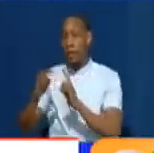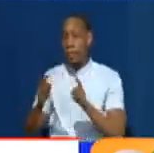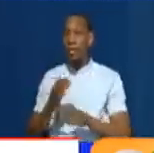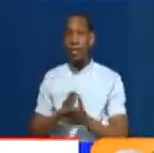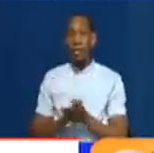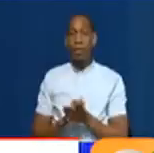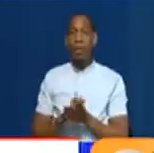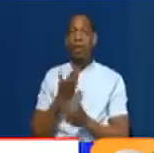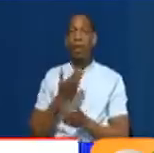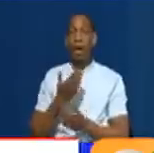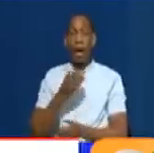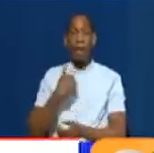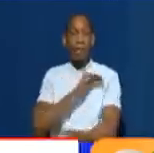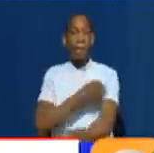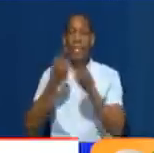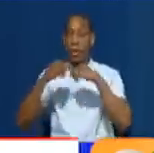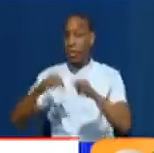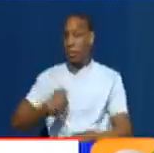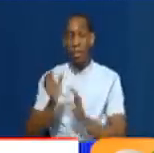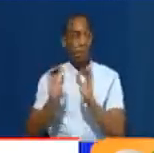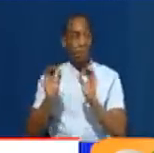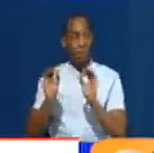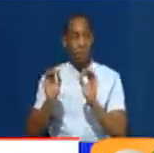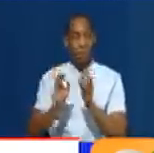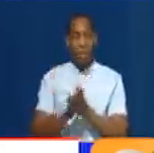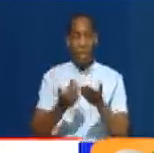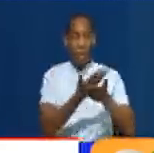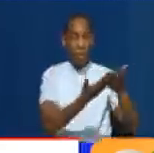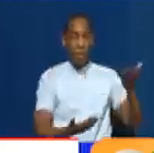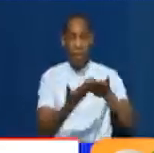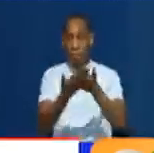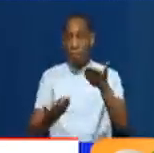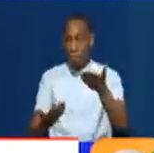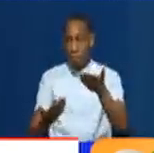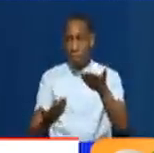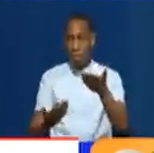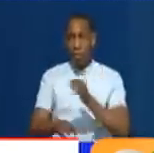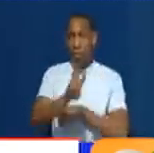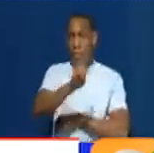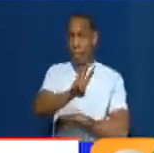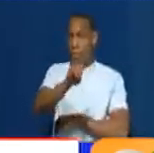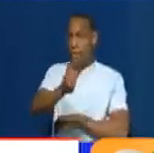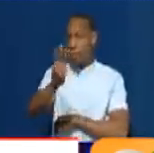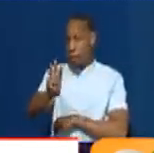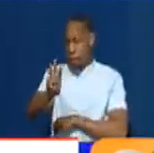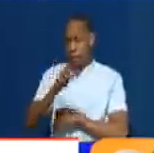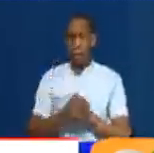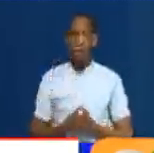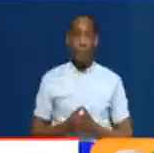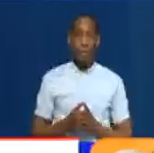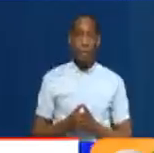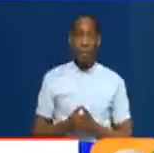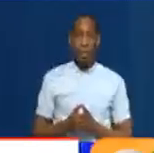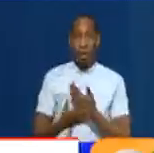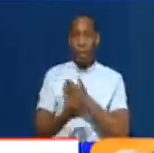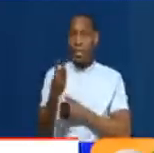not have the power to announce ourselves because the forms have be were on the portal and we took